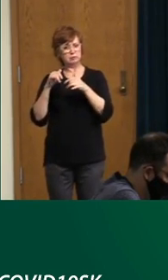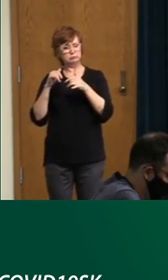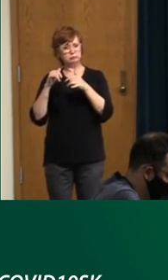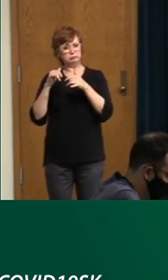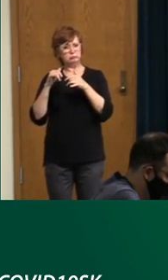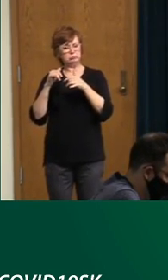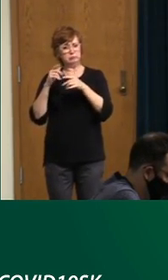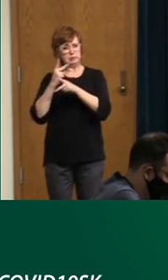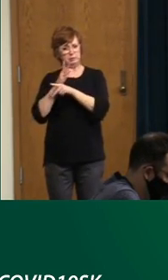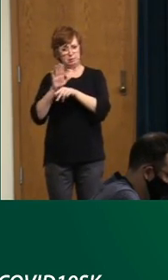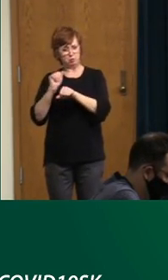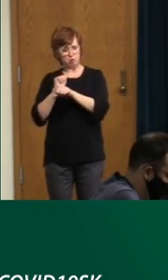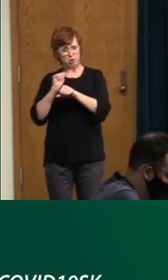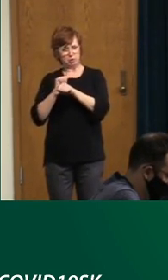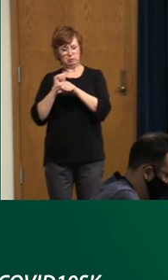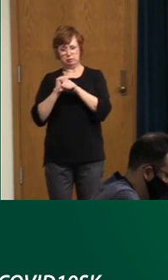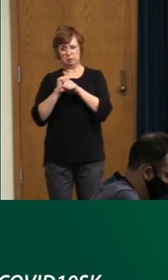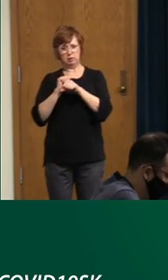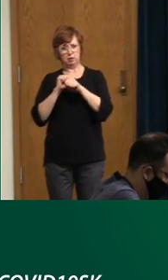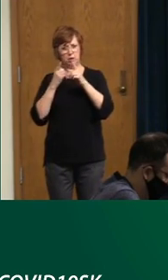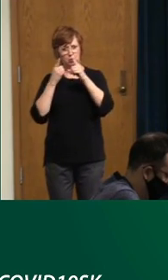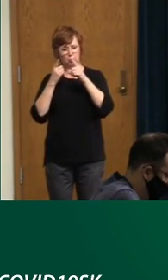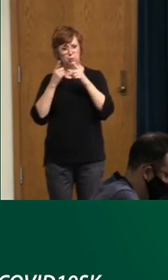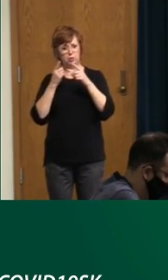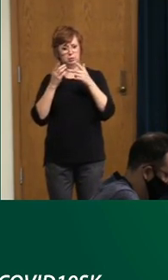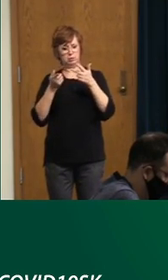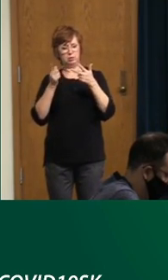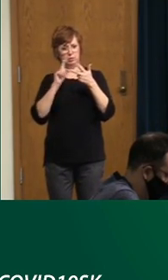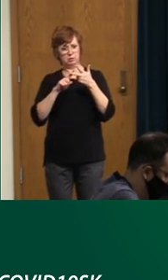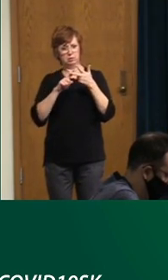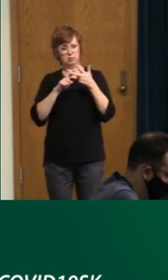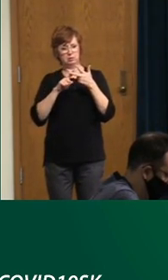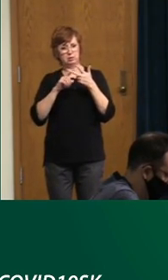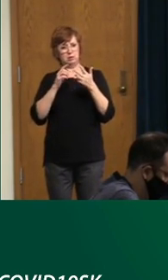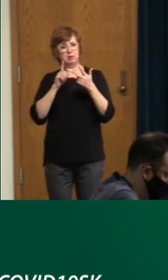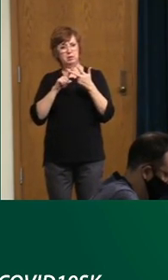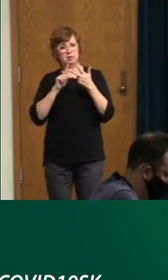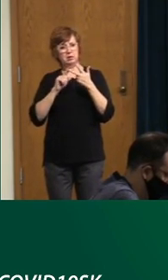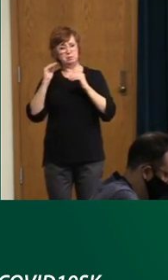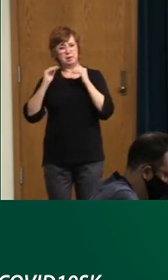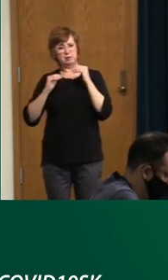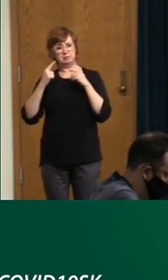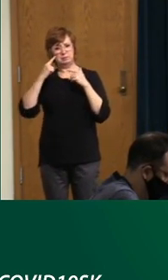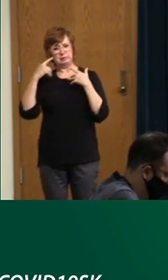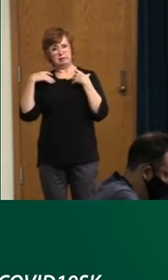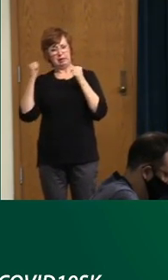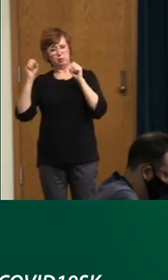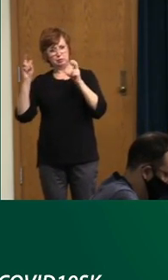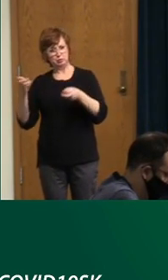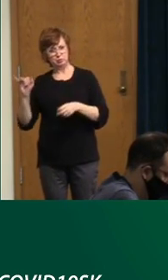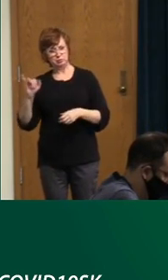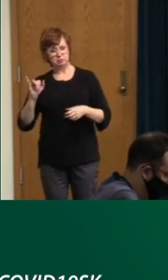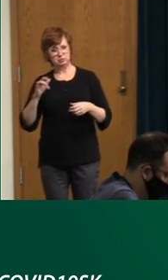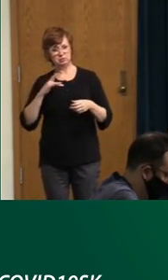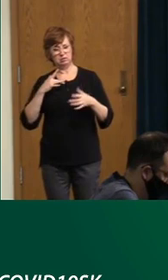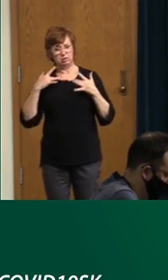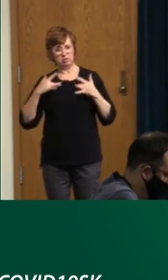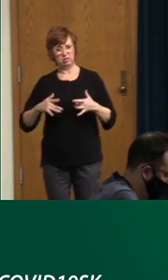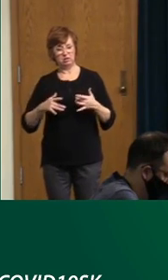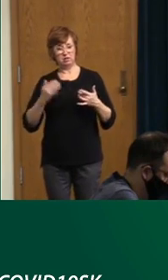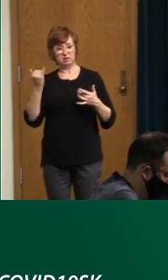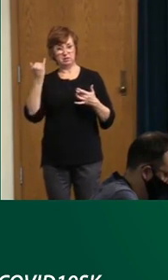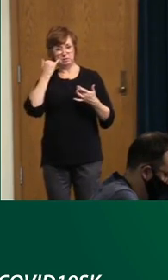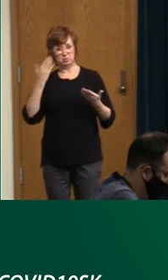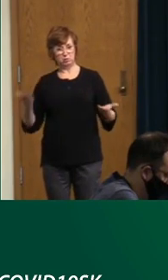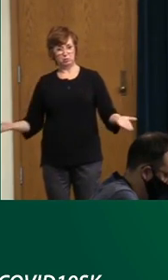as many people employed as we possibly can, which also leads into people's mental health. With a complete shutdown,